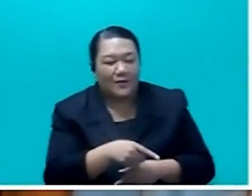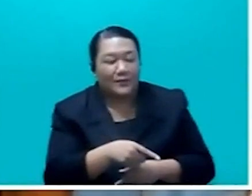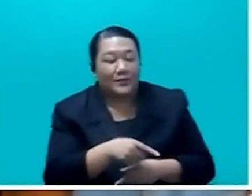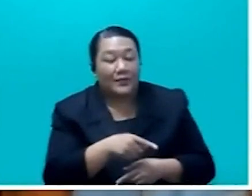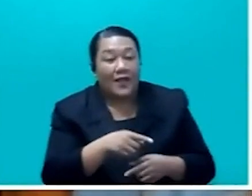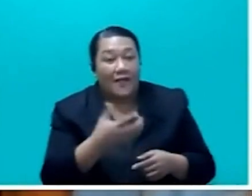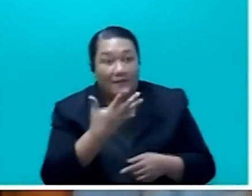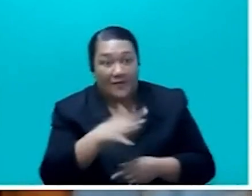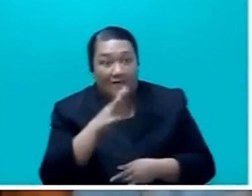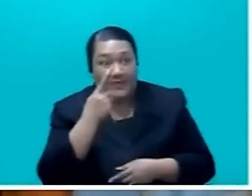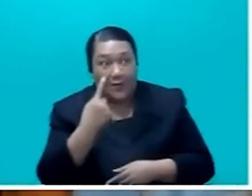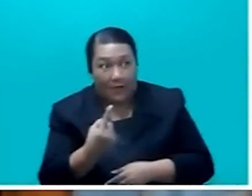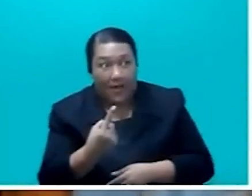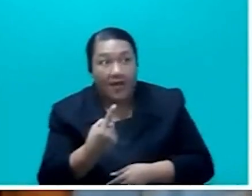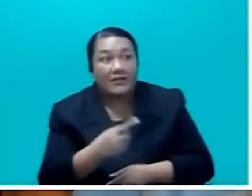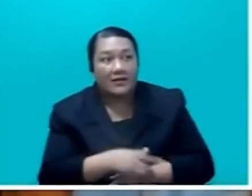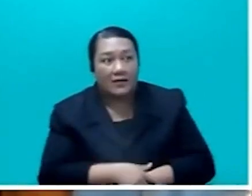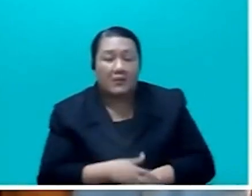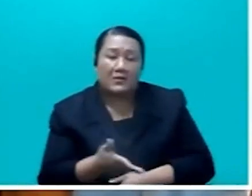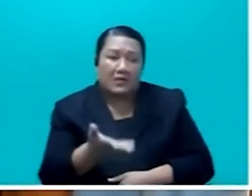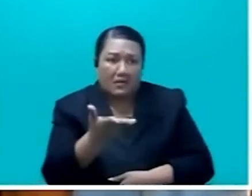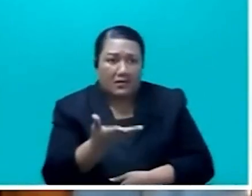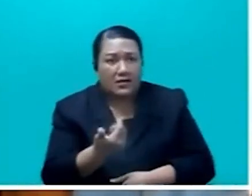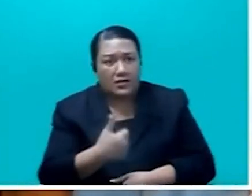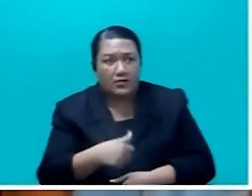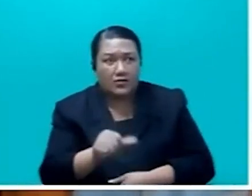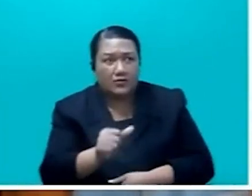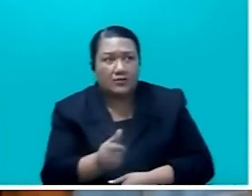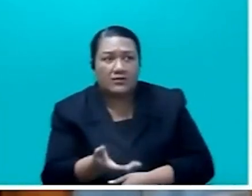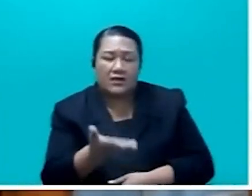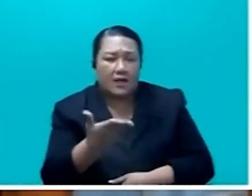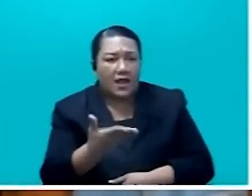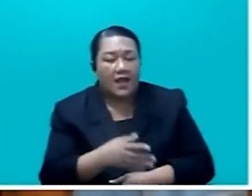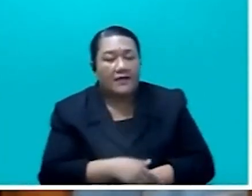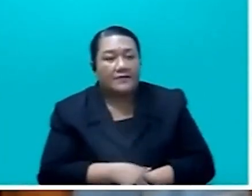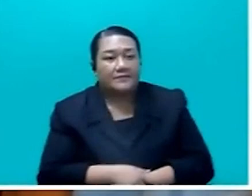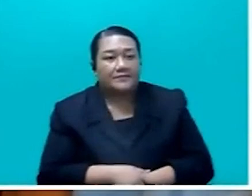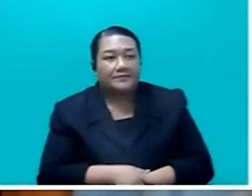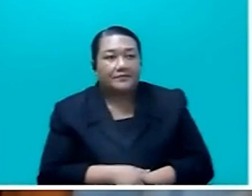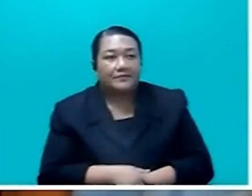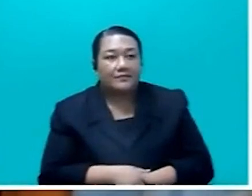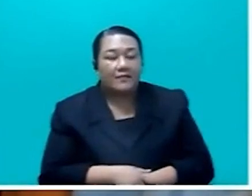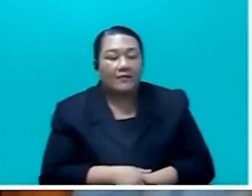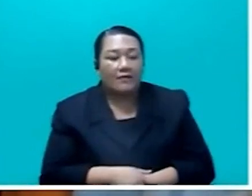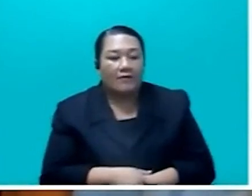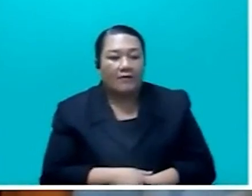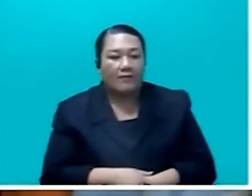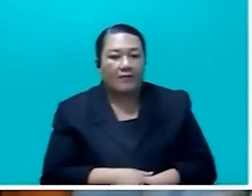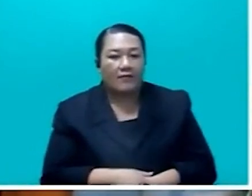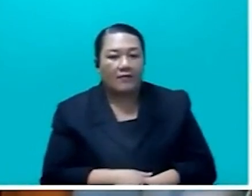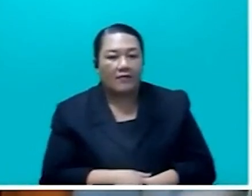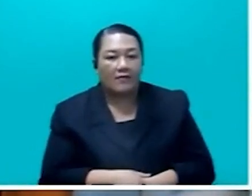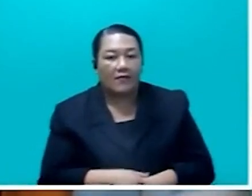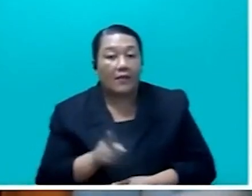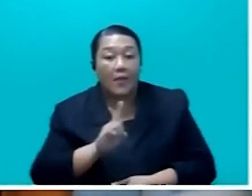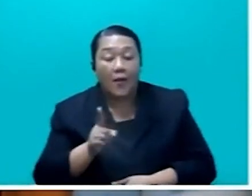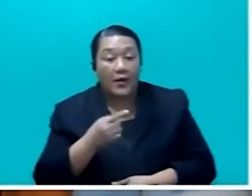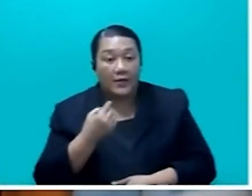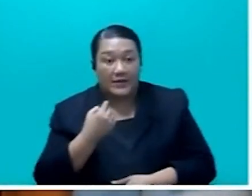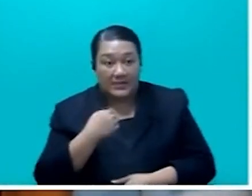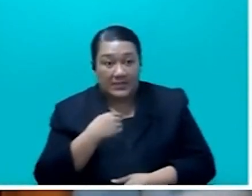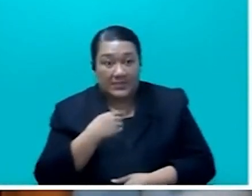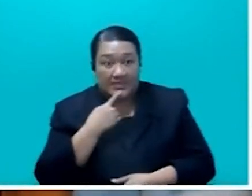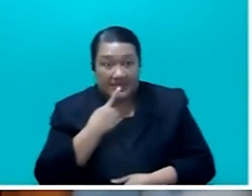need arises to use 51, and we will support it. No doubt in that. But what we are saying, Honourable Speaker, there was an act that was in